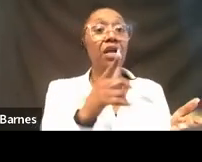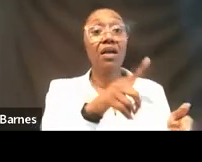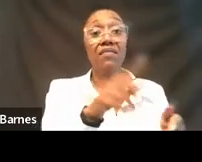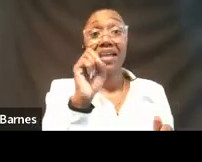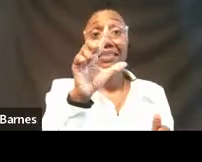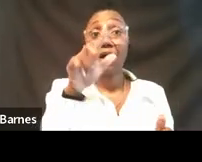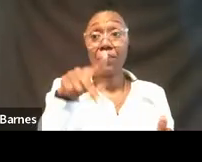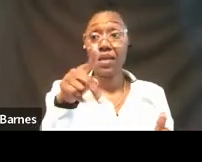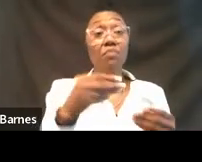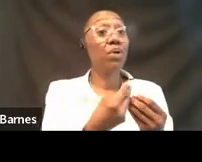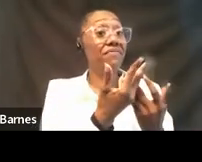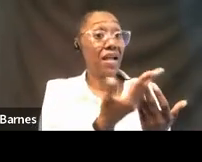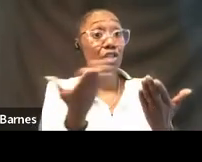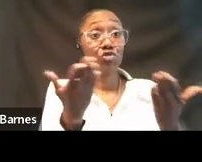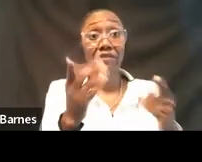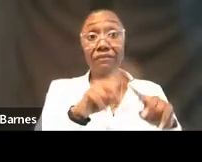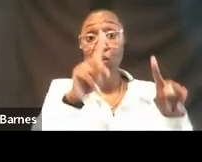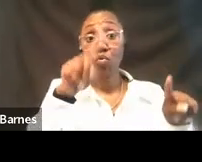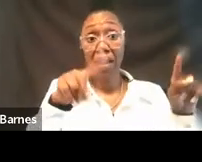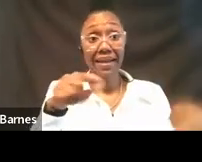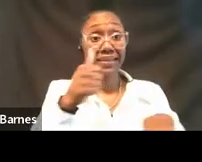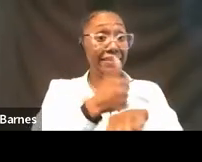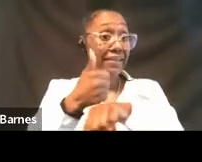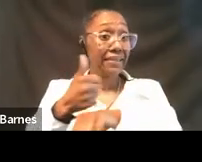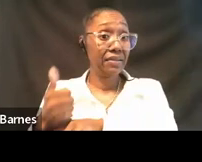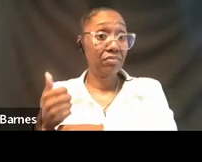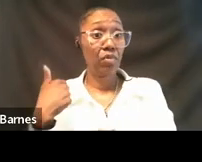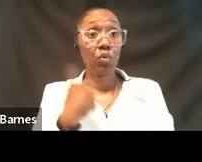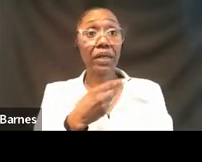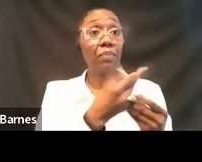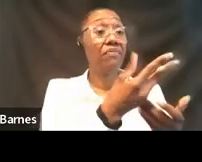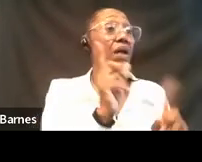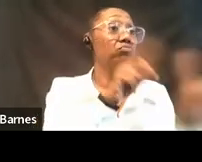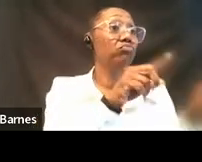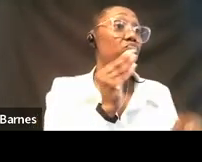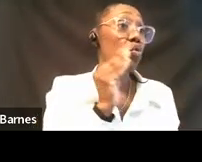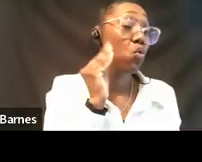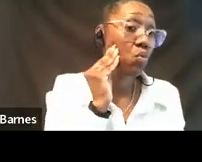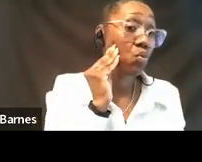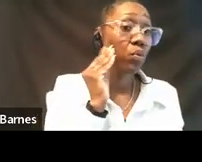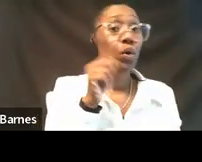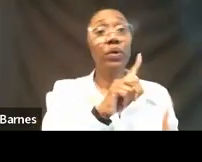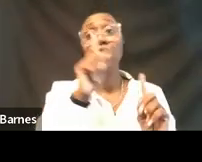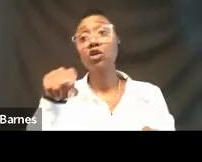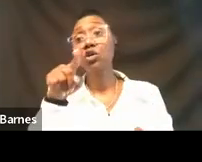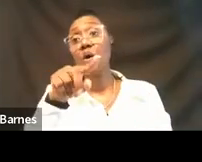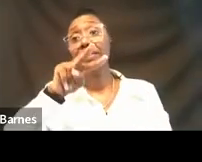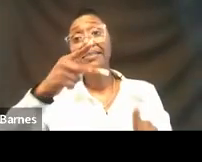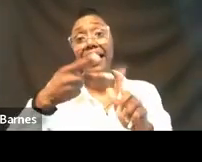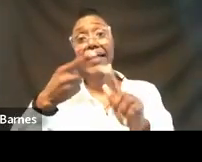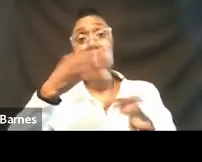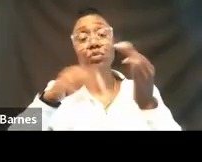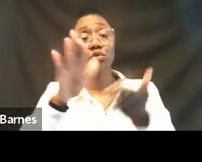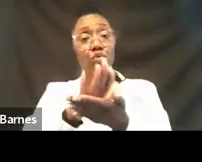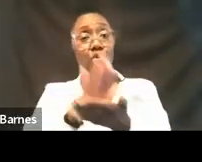provides services in a variety of settings. We could be homebound, we can provide homebound services. We can go in alternative schools, behavioral programs,